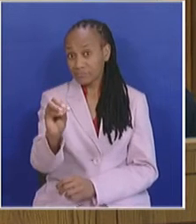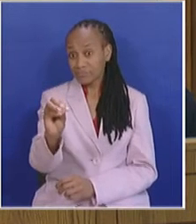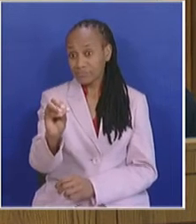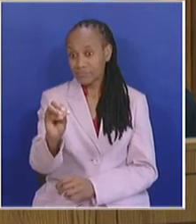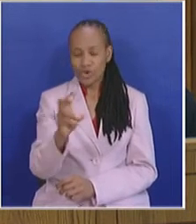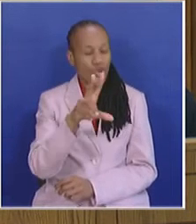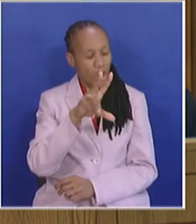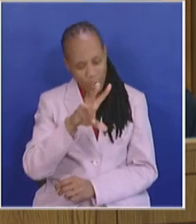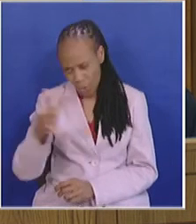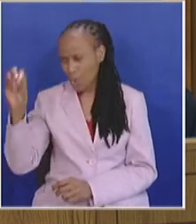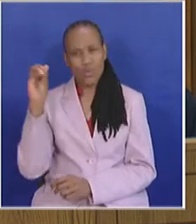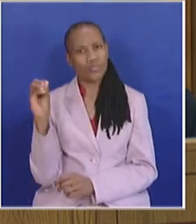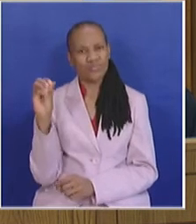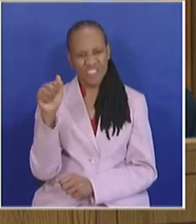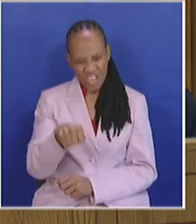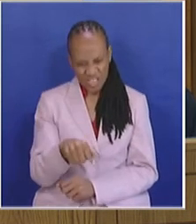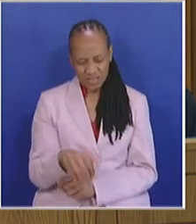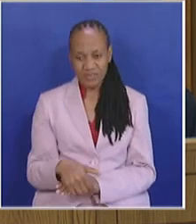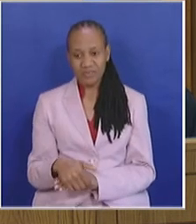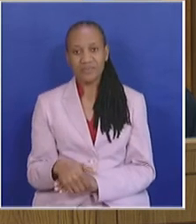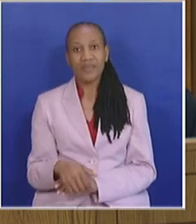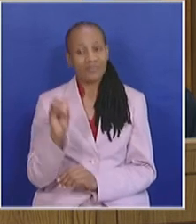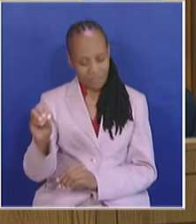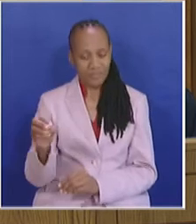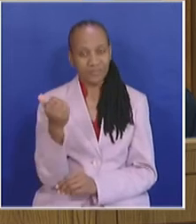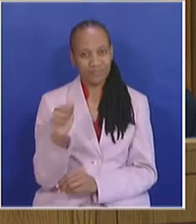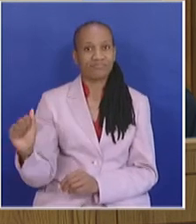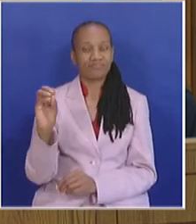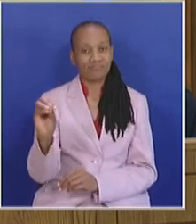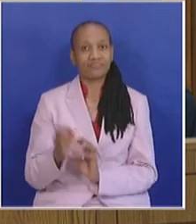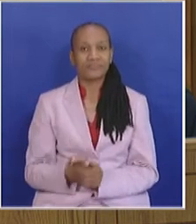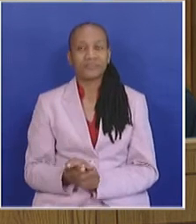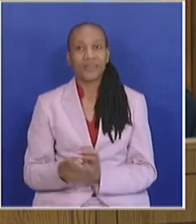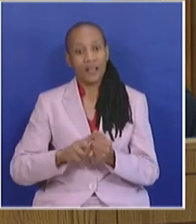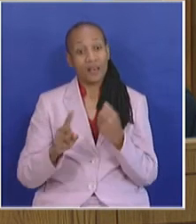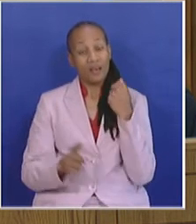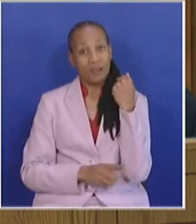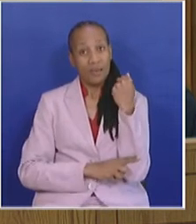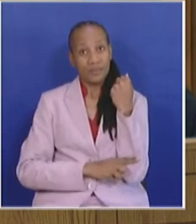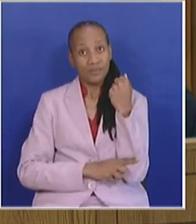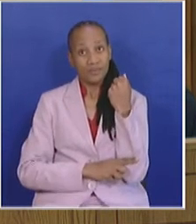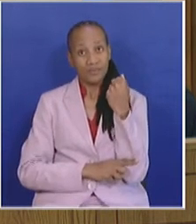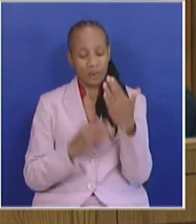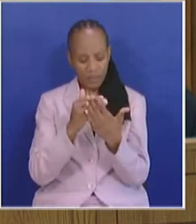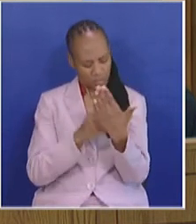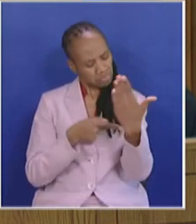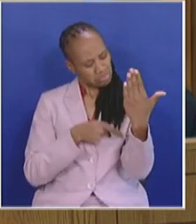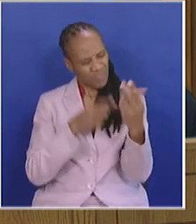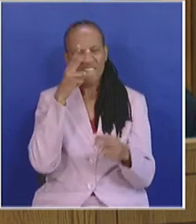motion? There is objection. The last on my list is